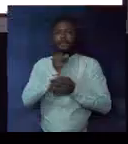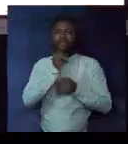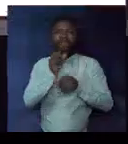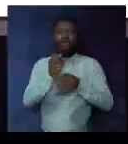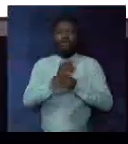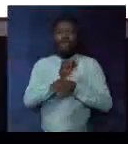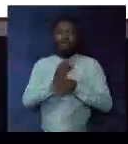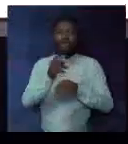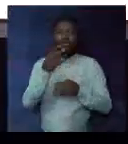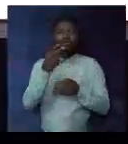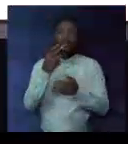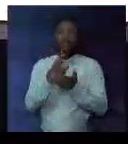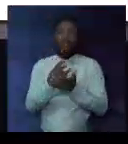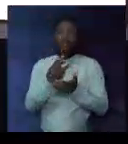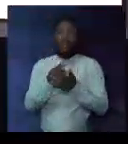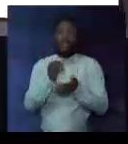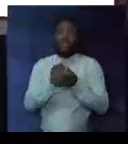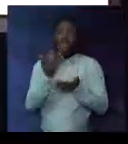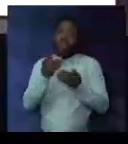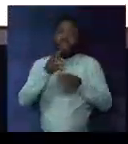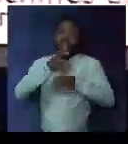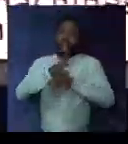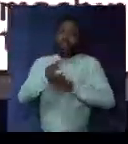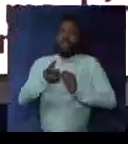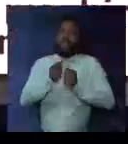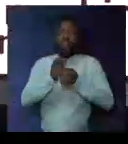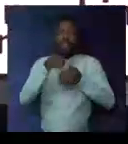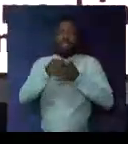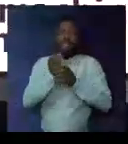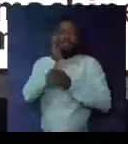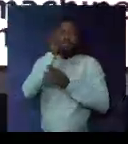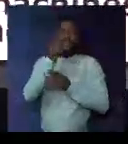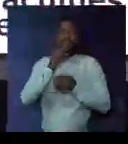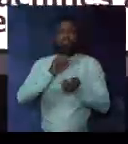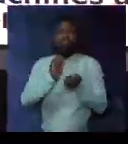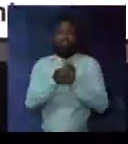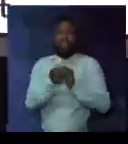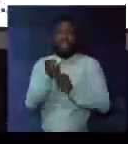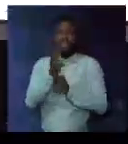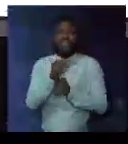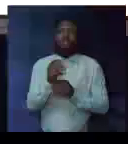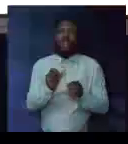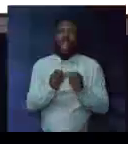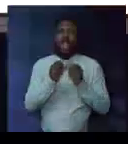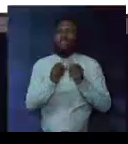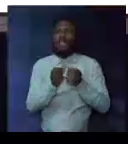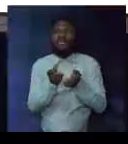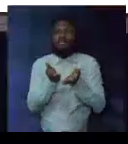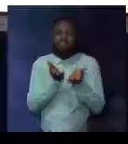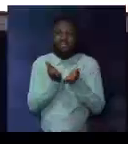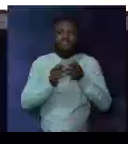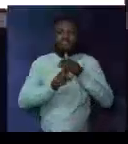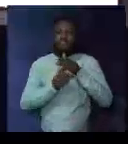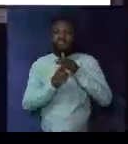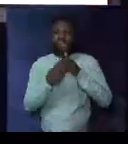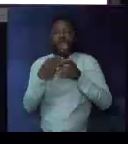not functioning well or that may cause problem in future, you replace them. Constant servicing of